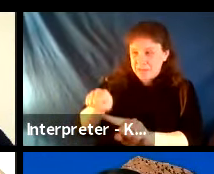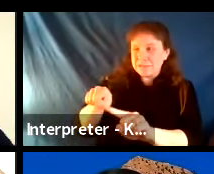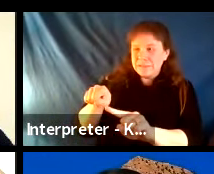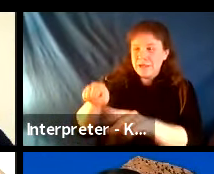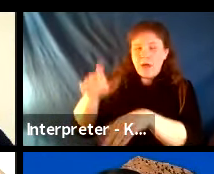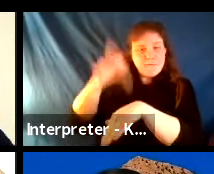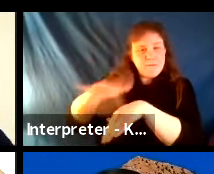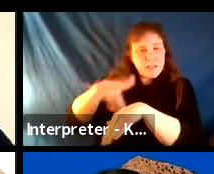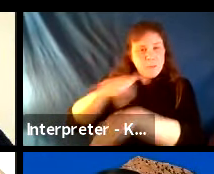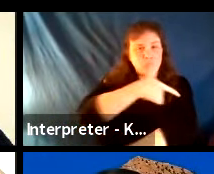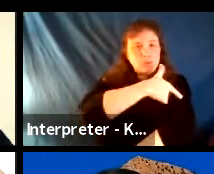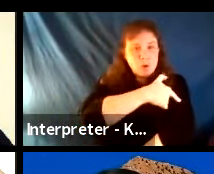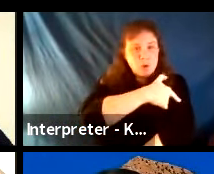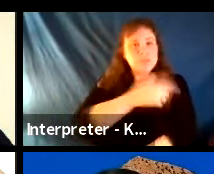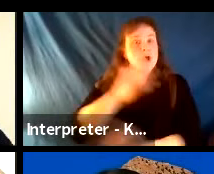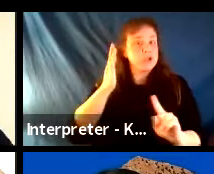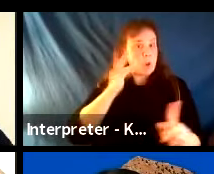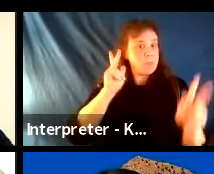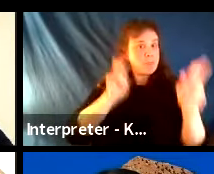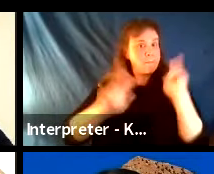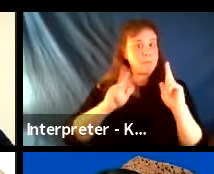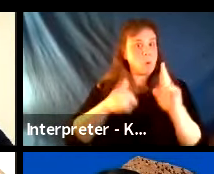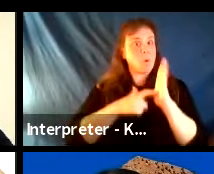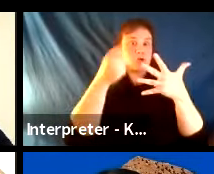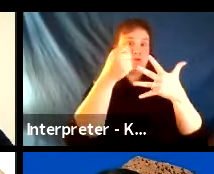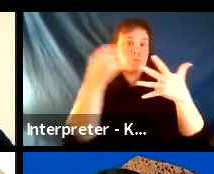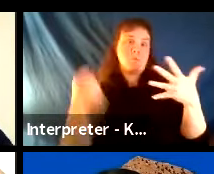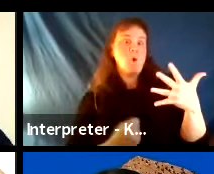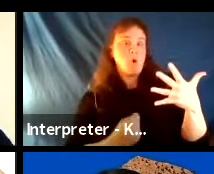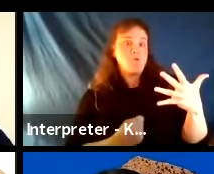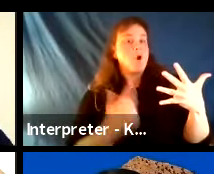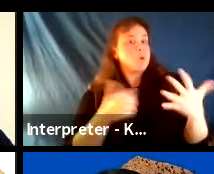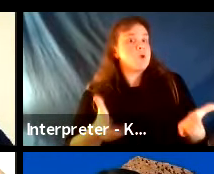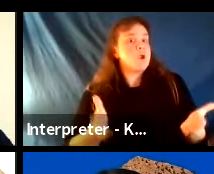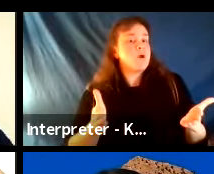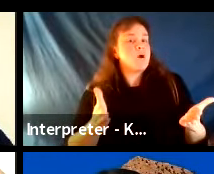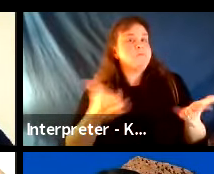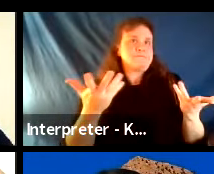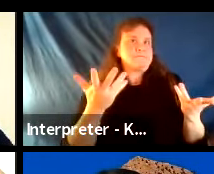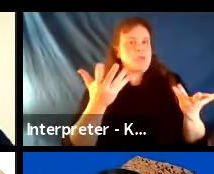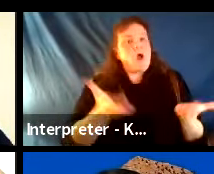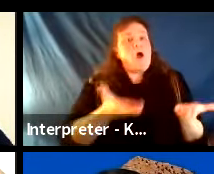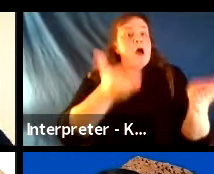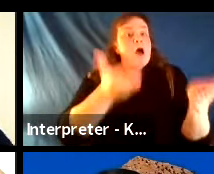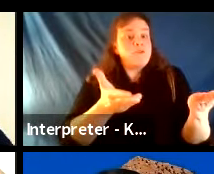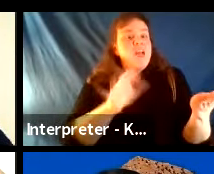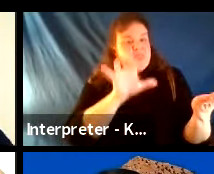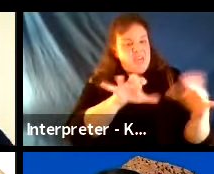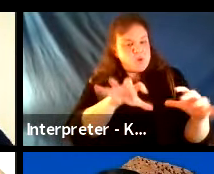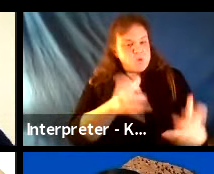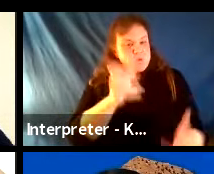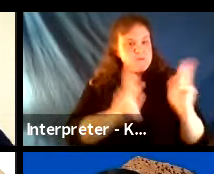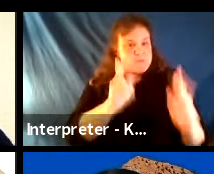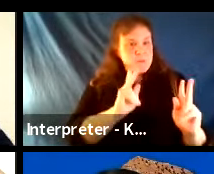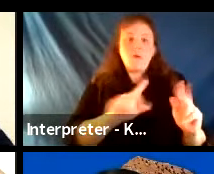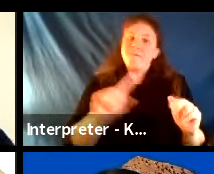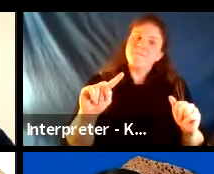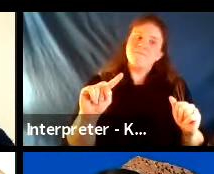workers that do have to move back in line would be, we would argue, a good candidate to be first in line for those excess doses, given